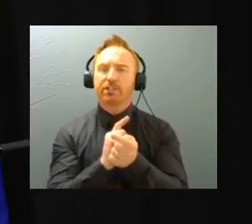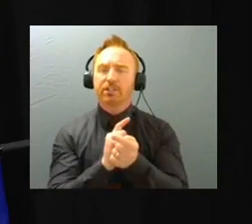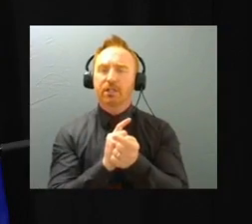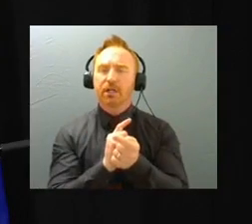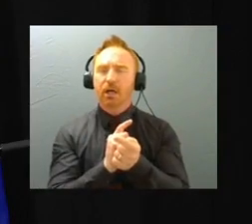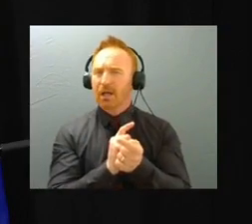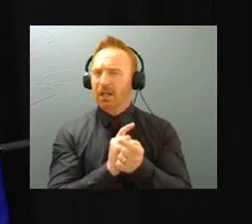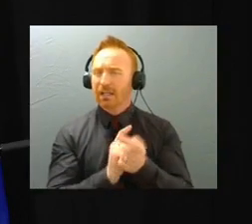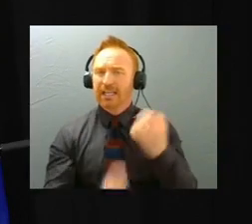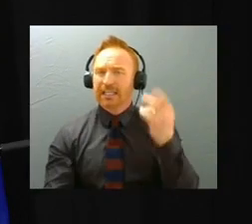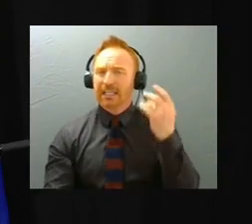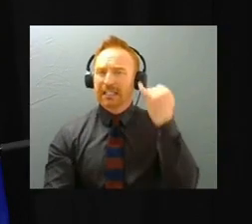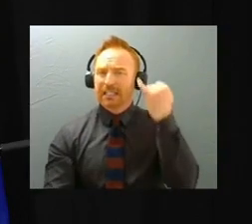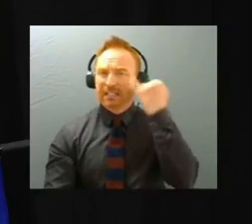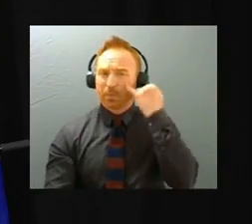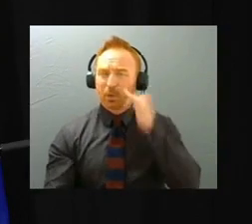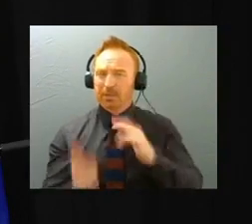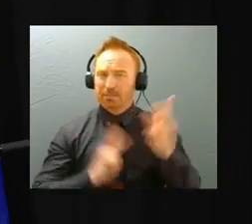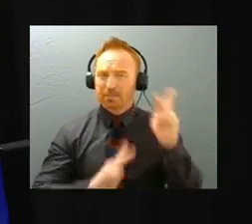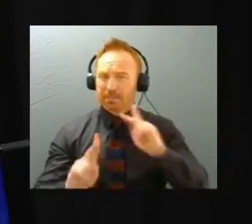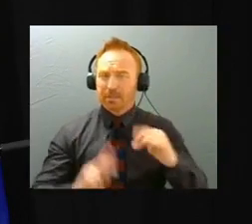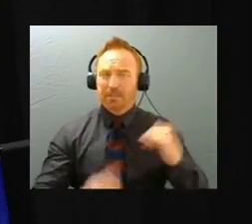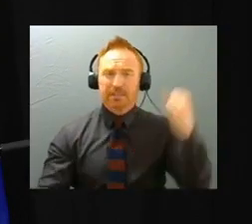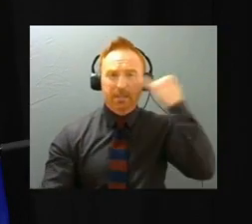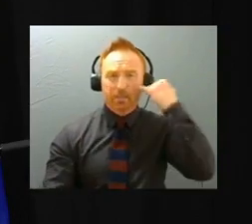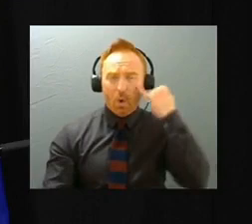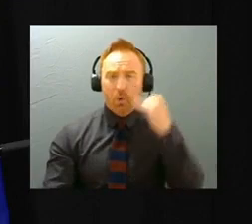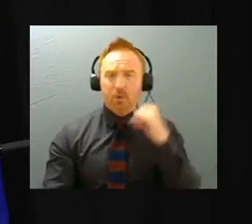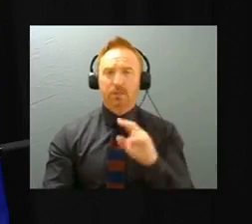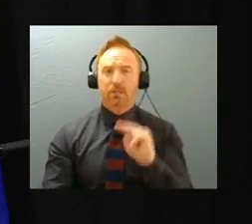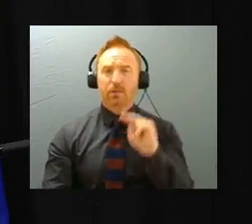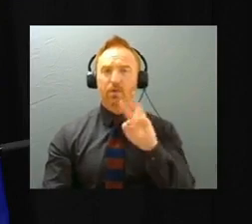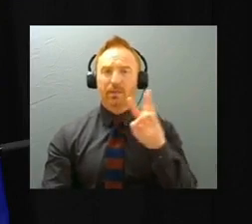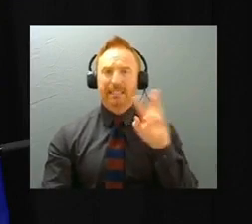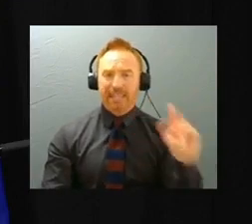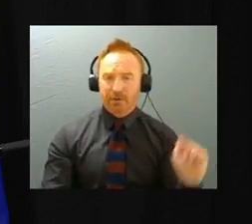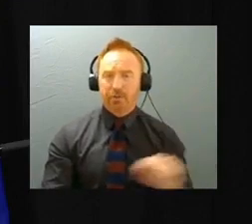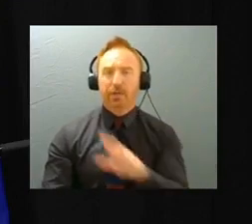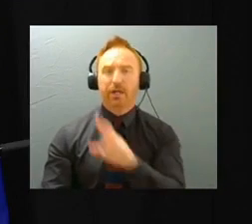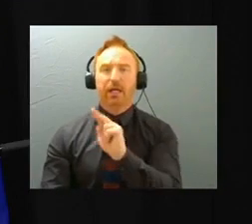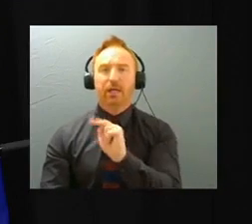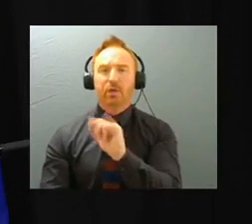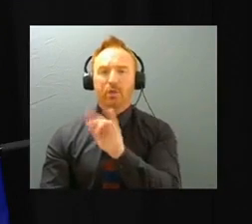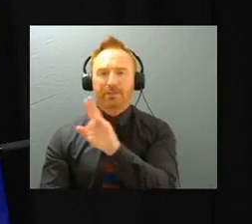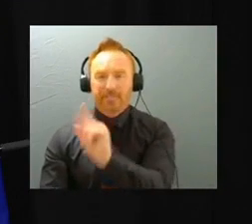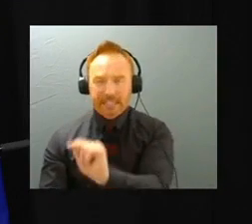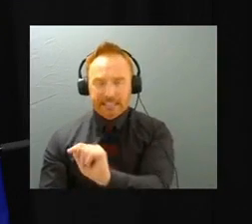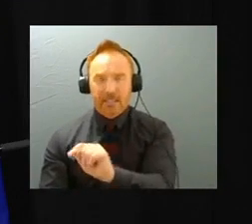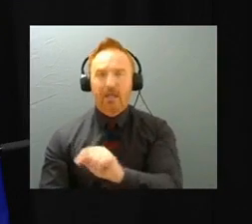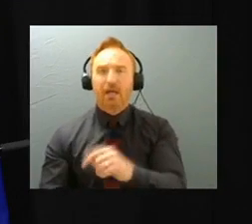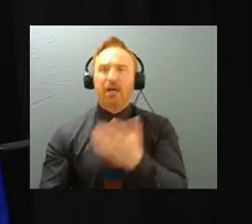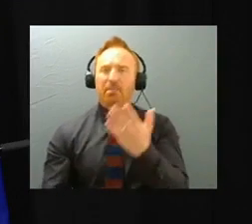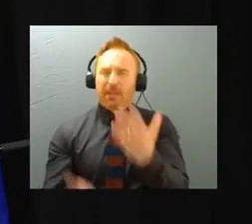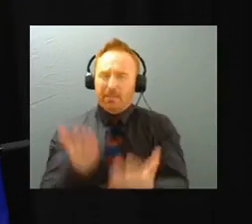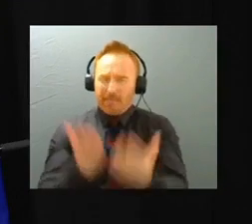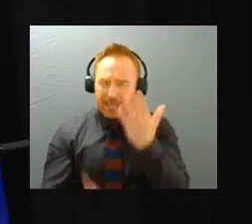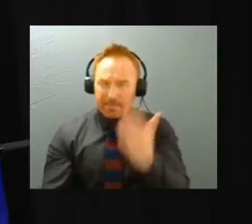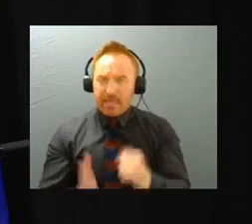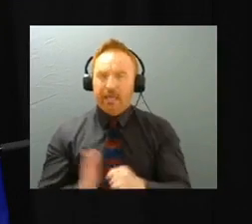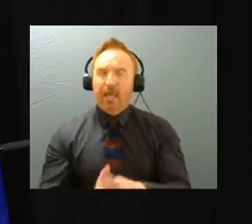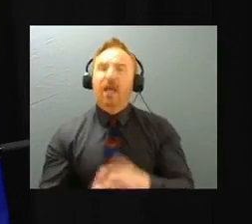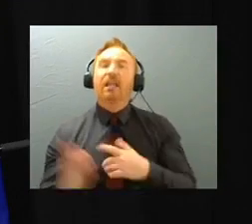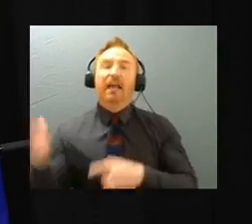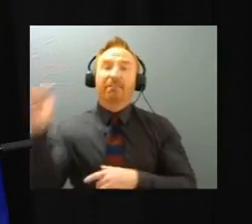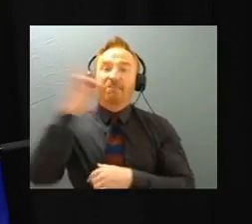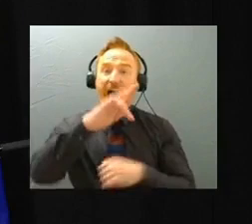traveling by plane from the NWT or Nunavut to the Yukon and have to pass through airports in other provinces en route to Whitehorse? So let's